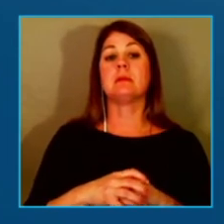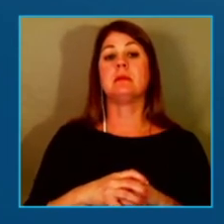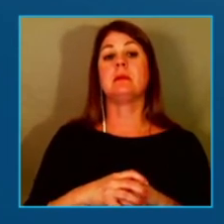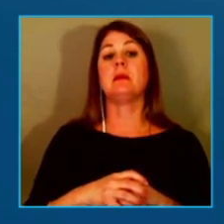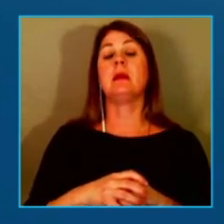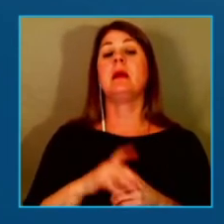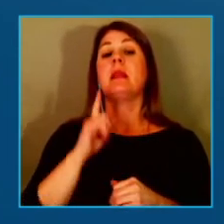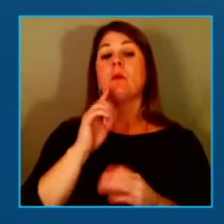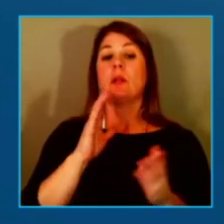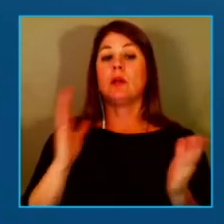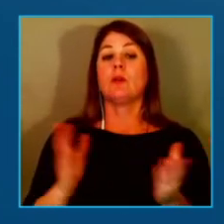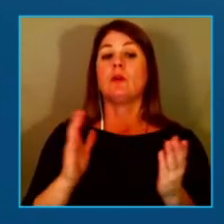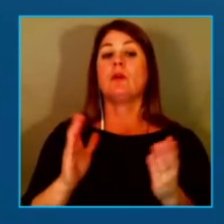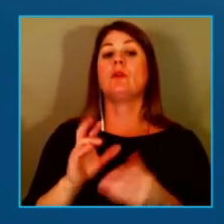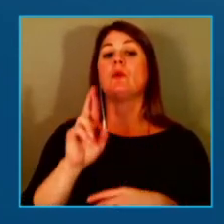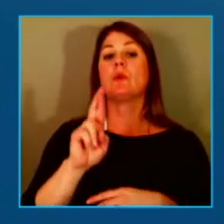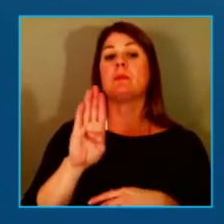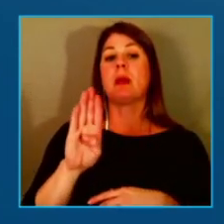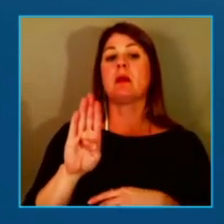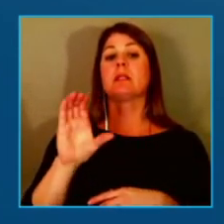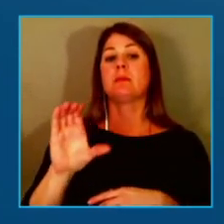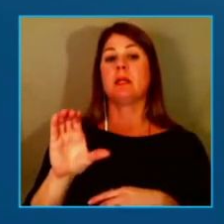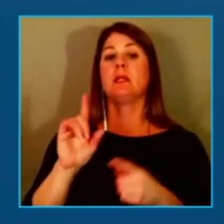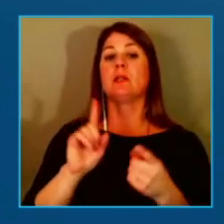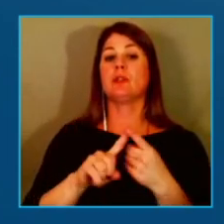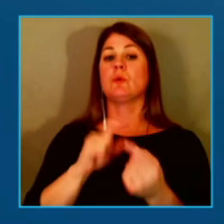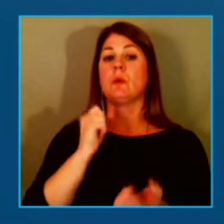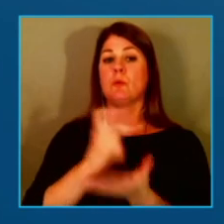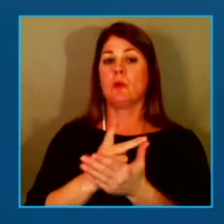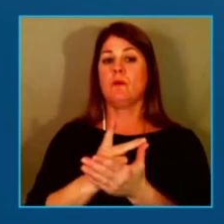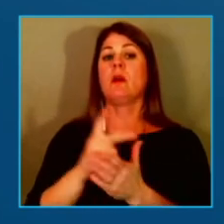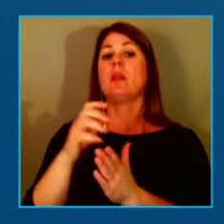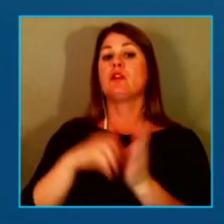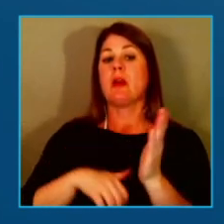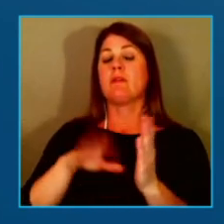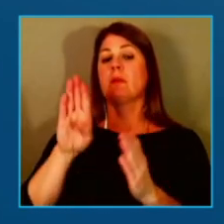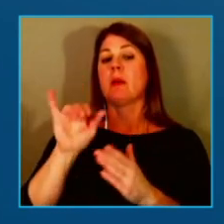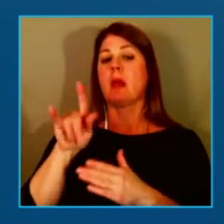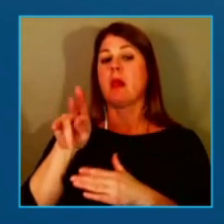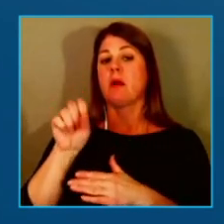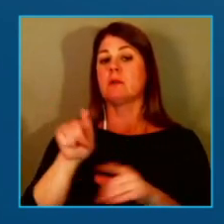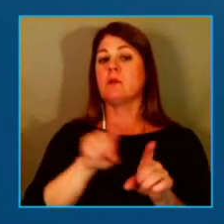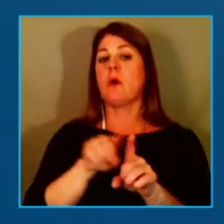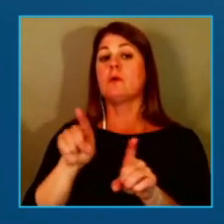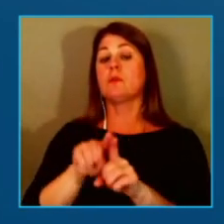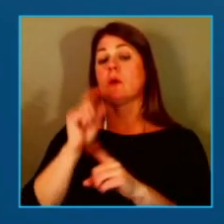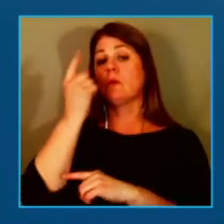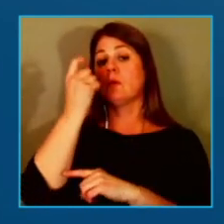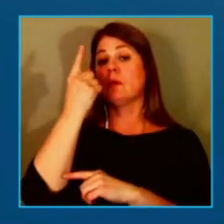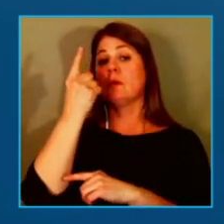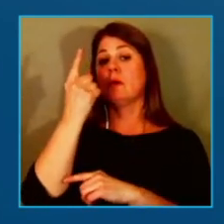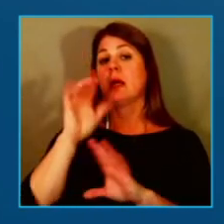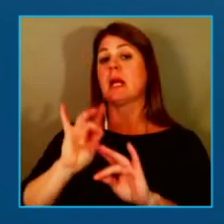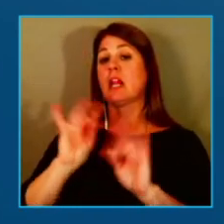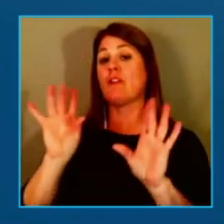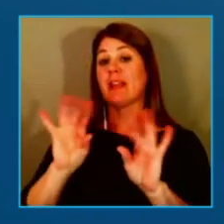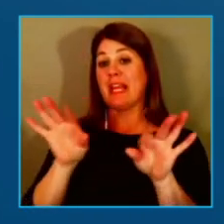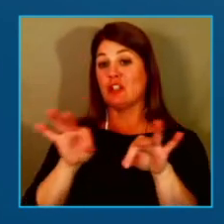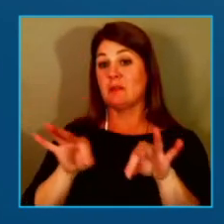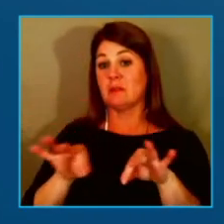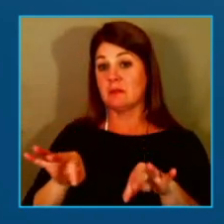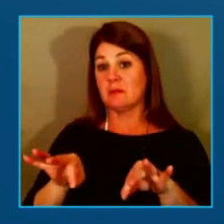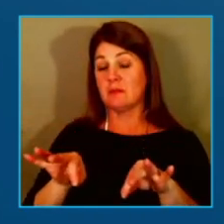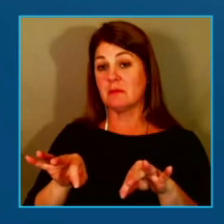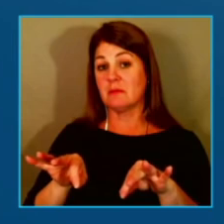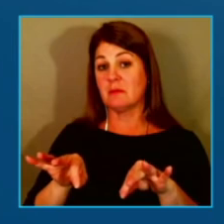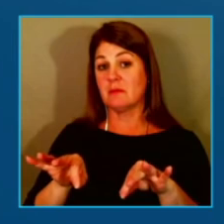Bylaws Committee to approve the draft bylaws and also take into account the clarifications that Ms. Biafora